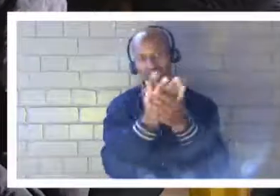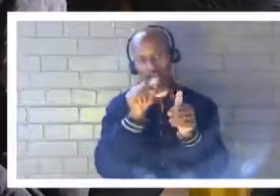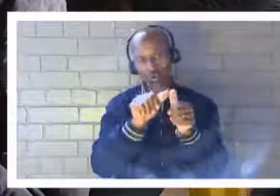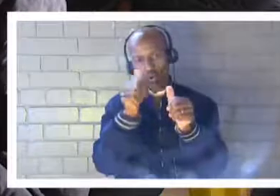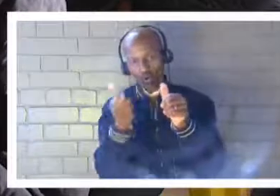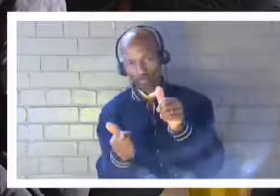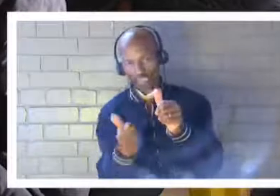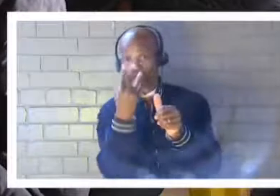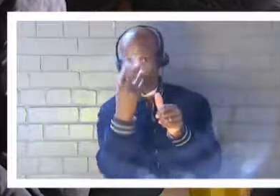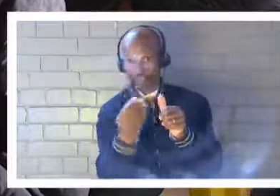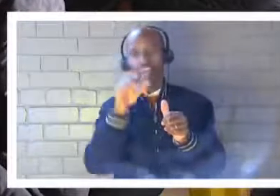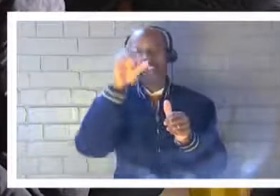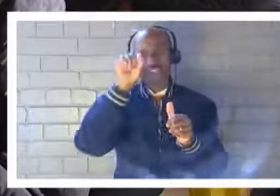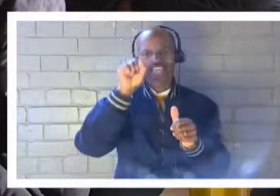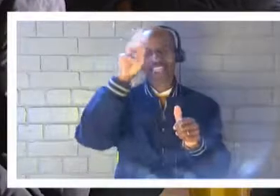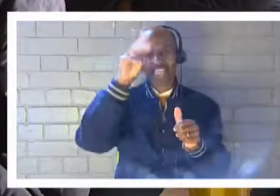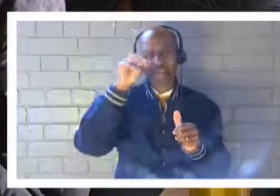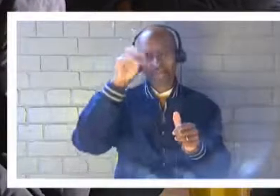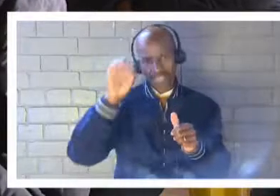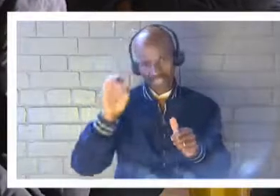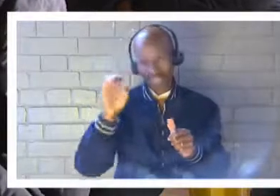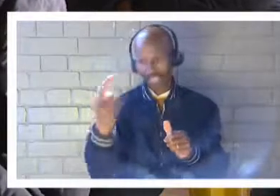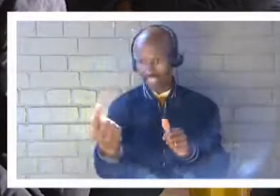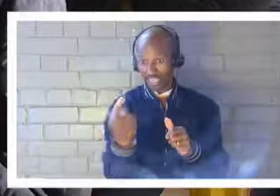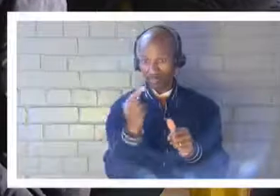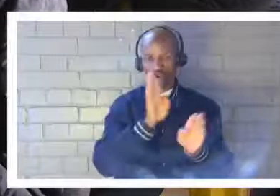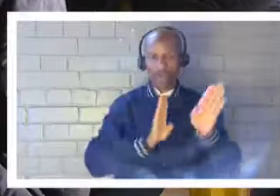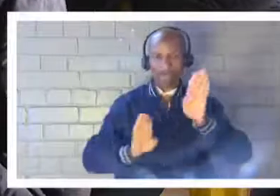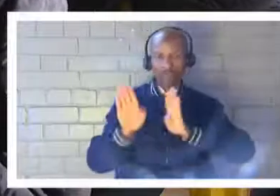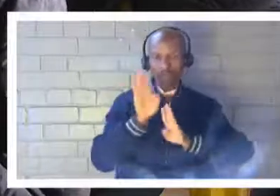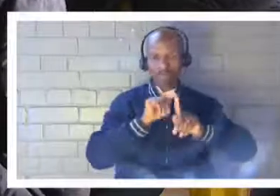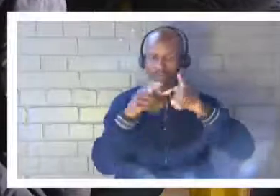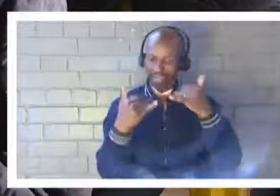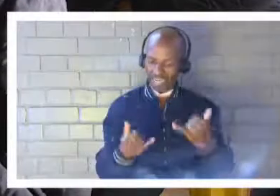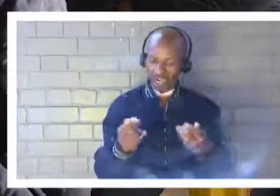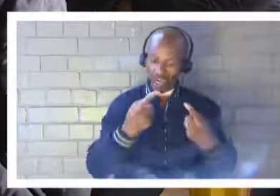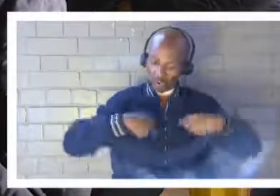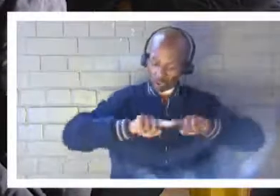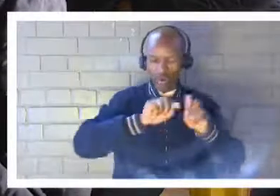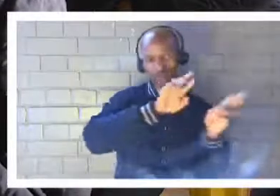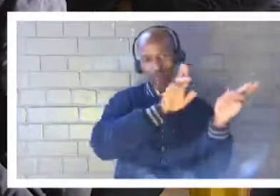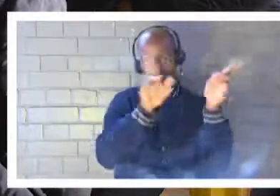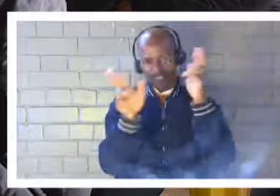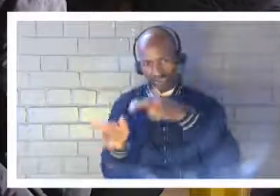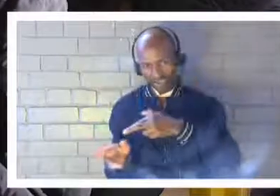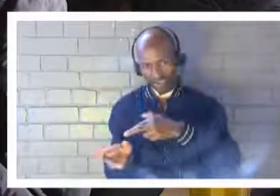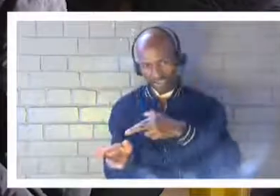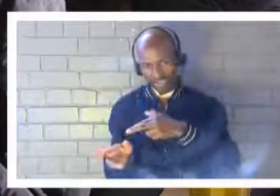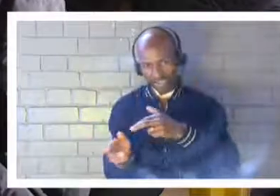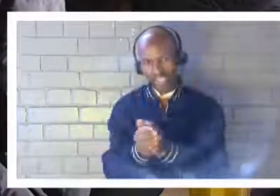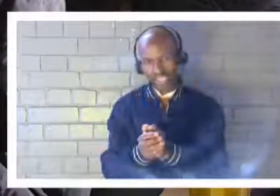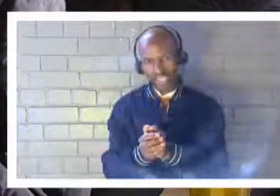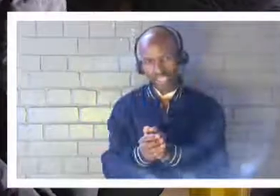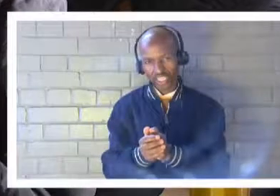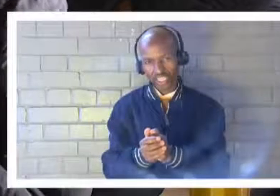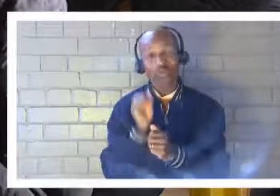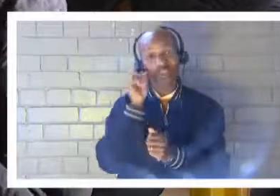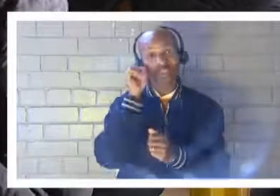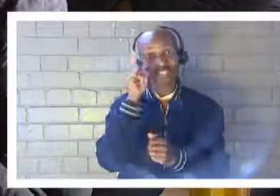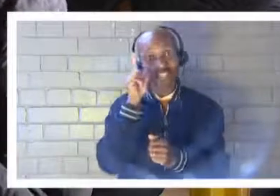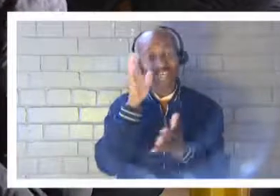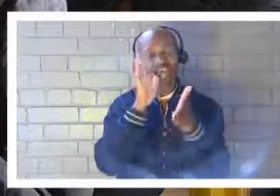get your SMEs coming on board, but then are we ready enough to adhere and to